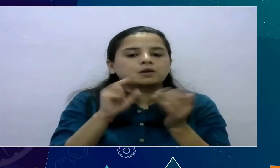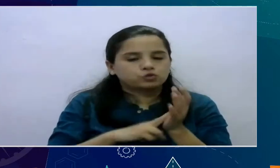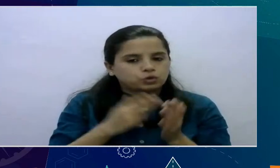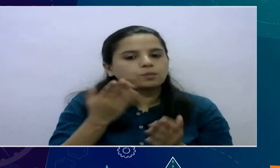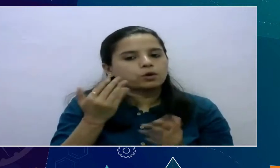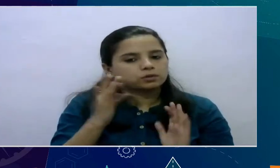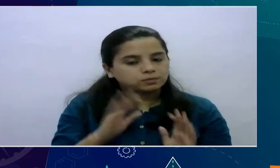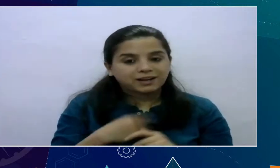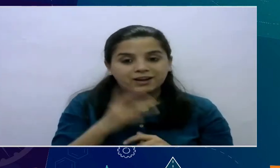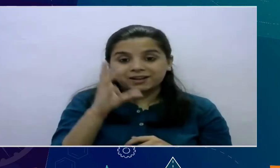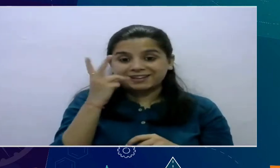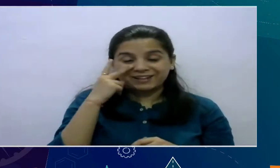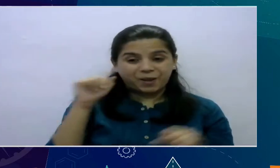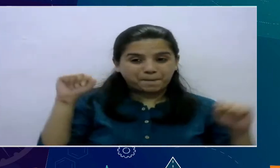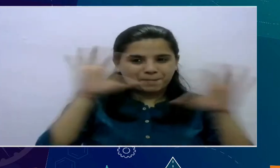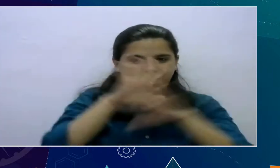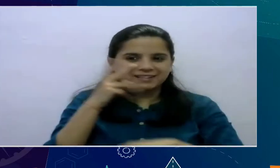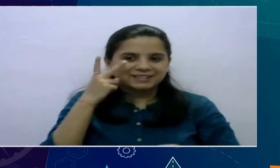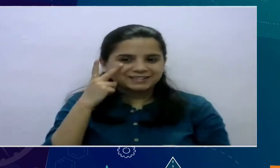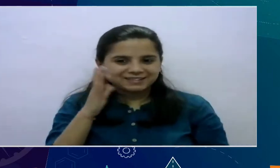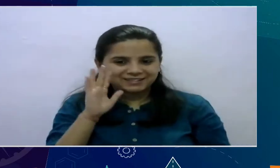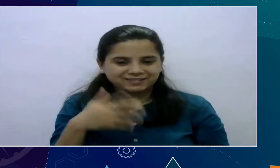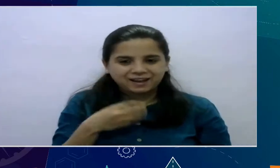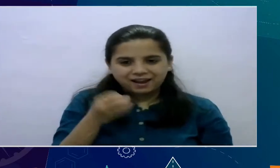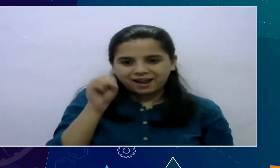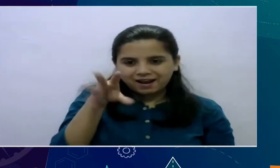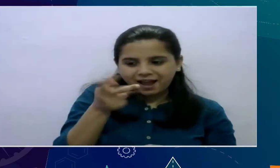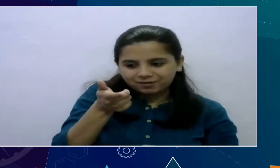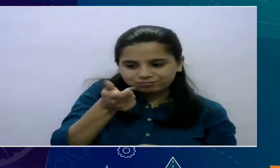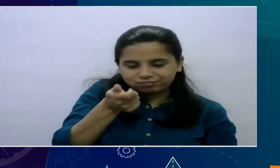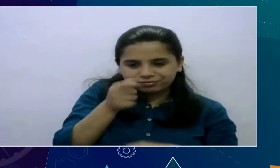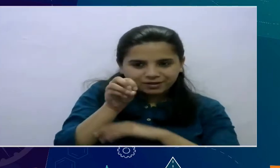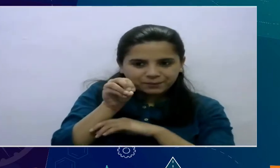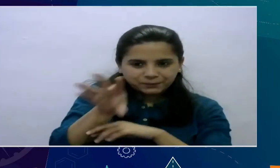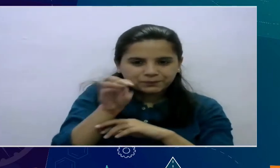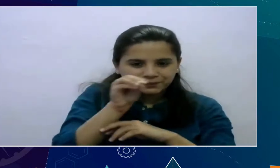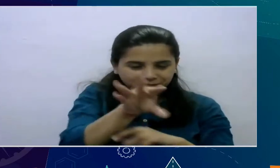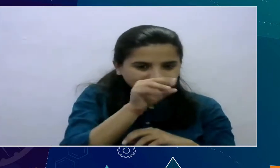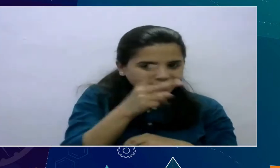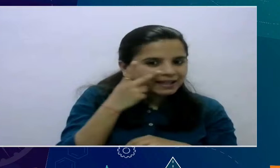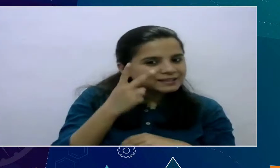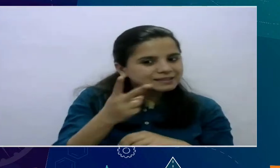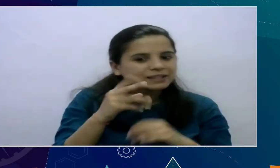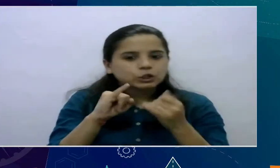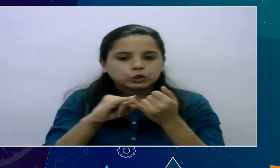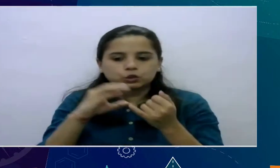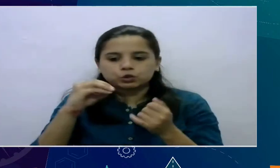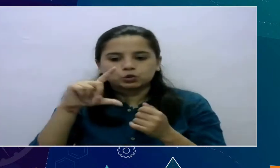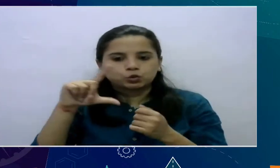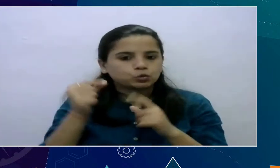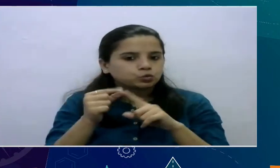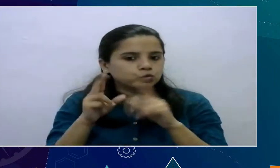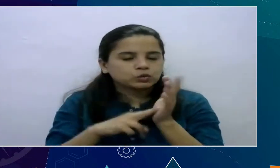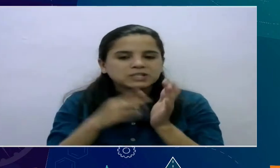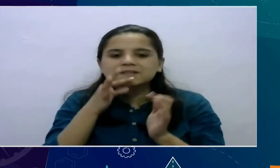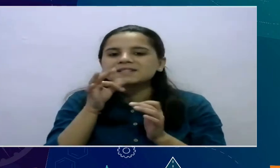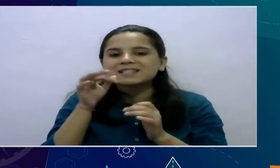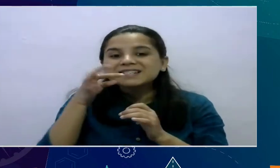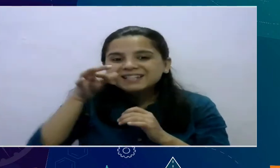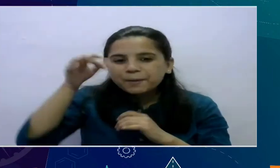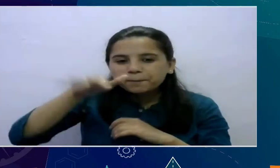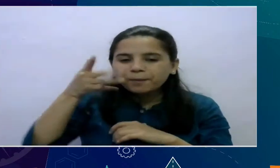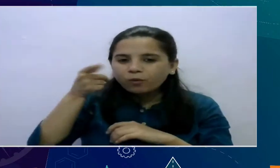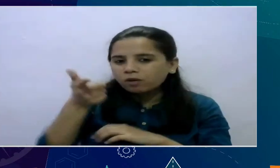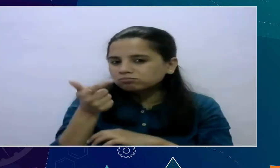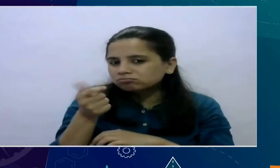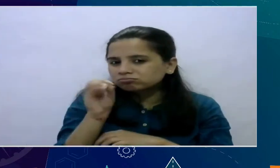magic. We caught the thief, that when light was passing through a solution, I could not see the pathway. But when it was passing